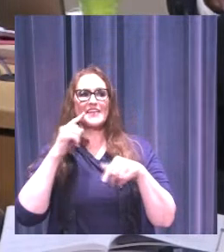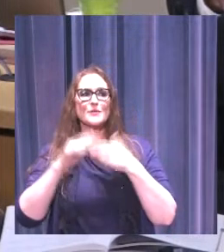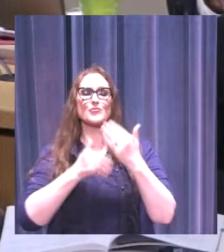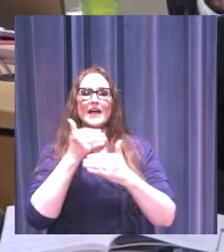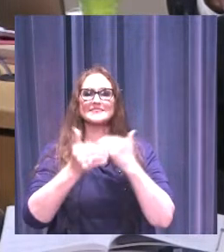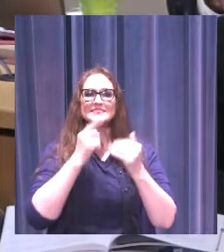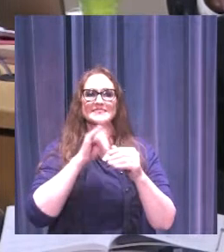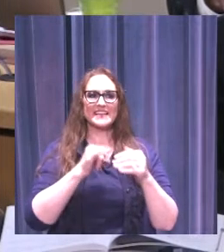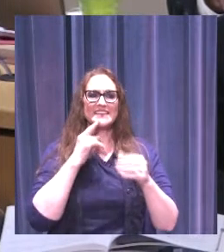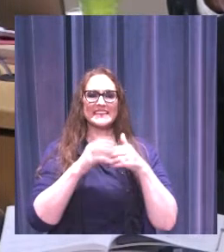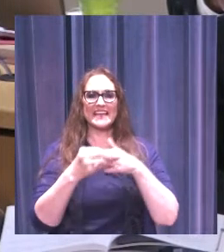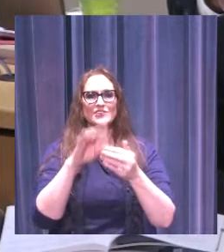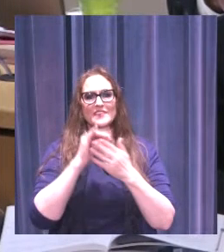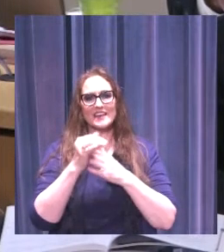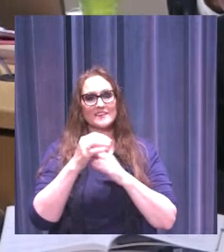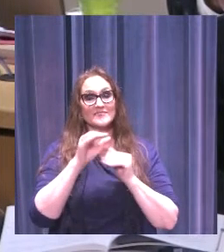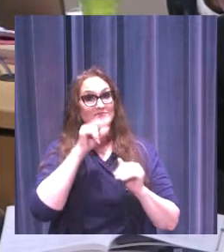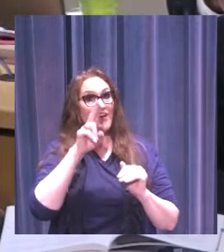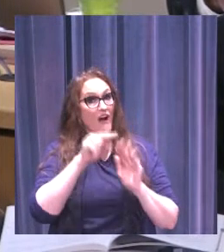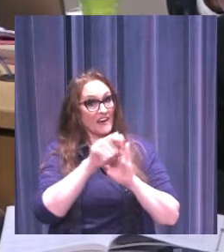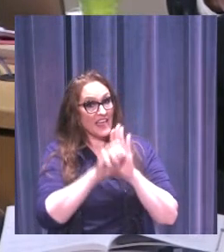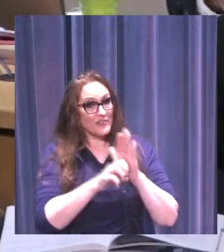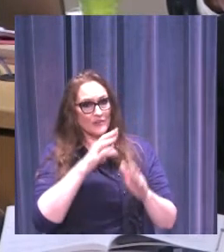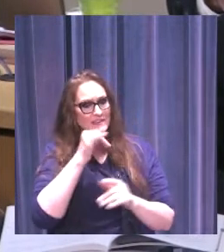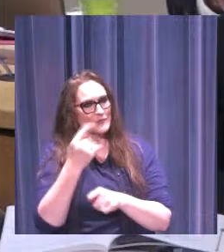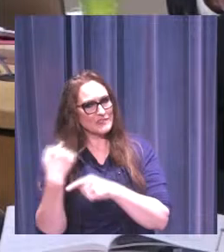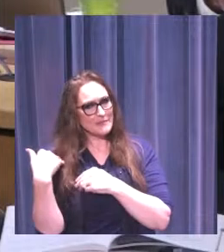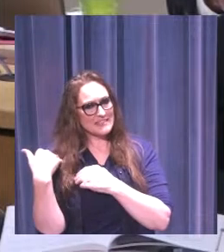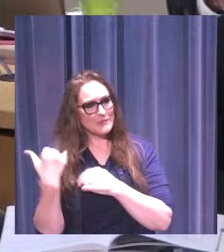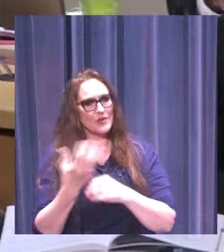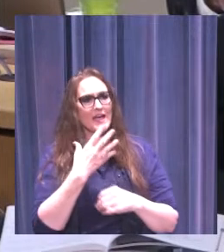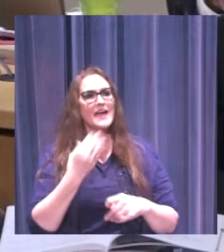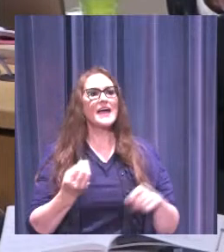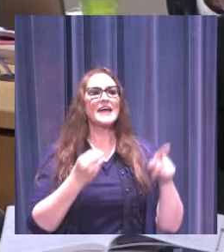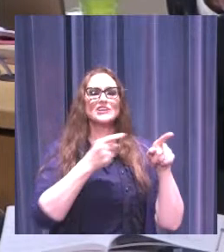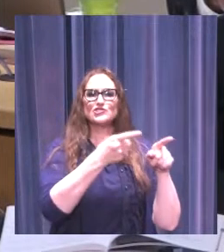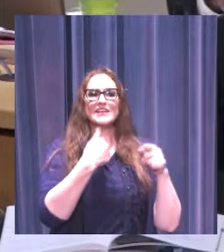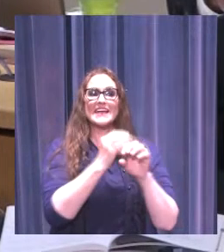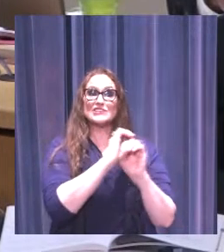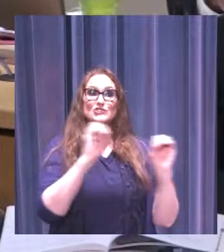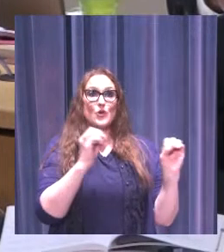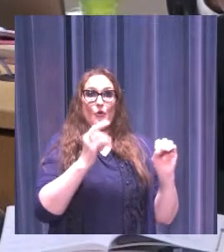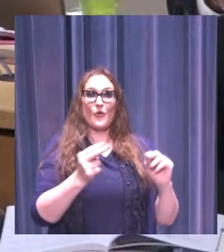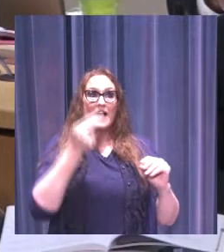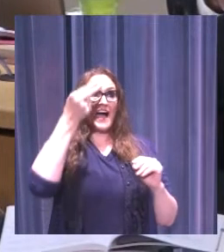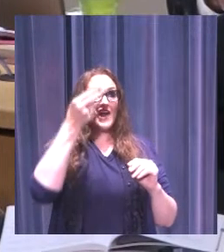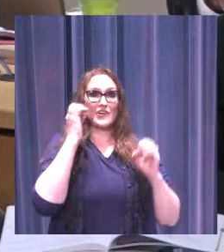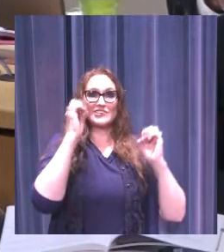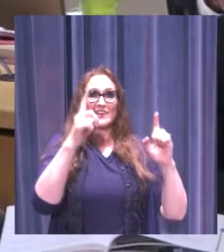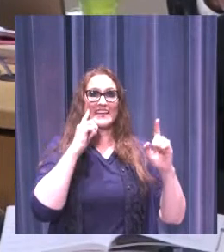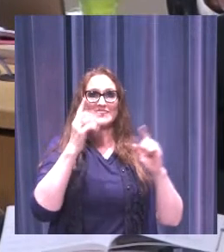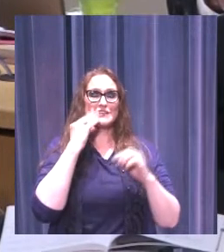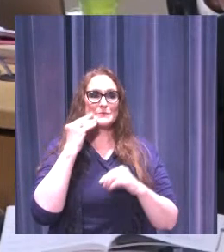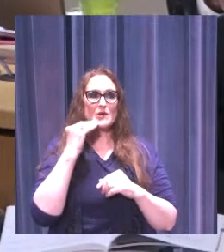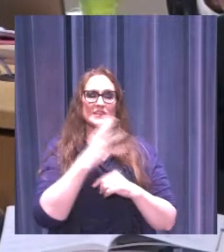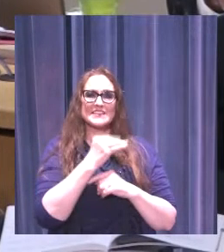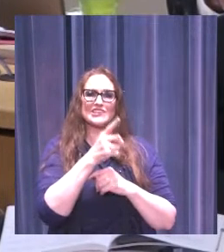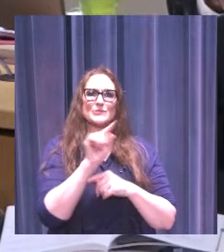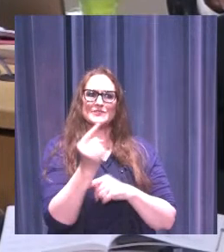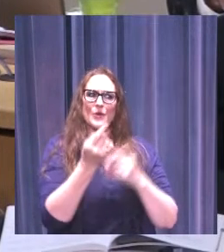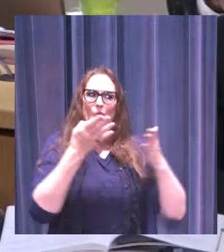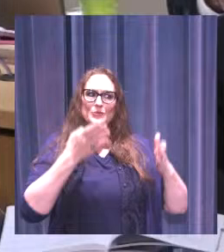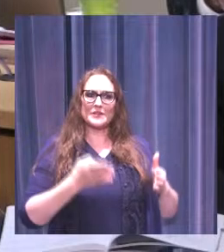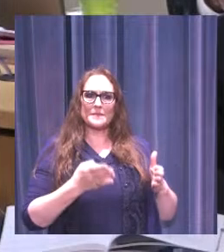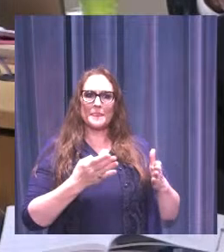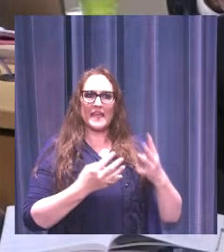are unethical and irresponsible. Ms. Richardson Snell has no higher education experience. That she was the only